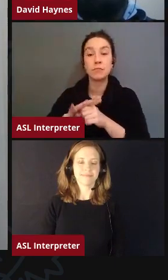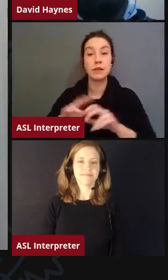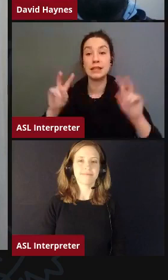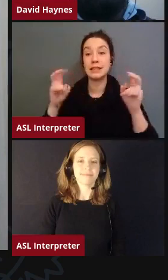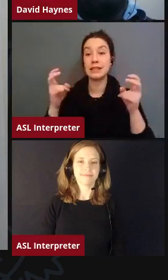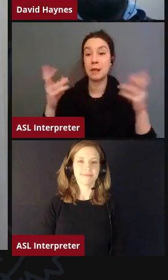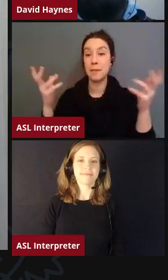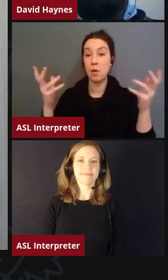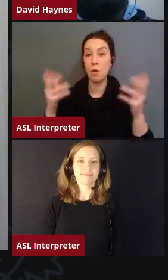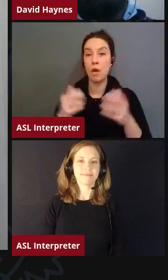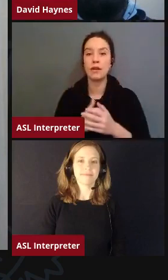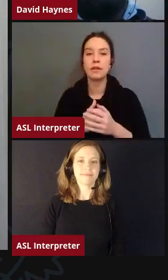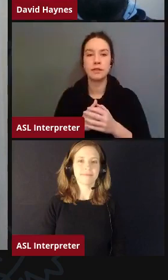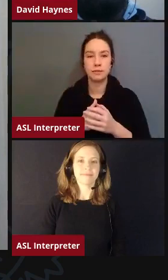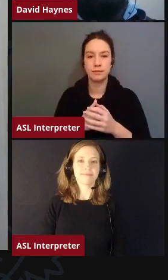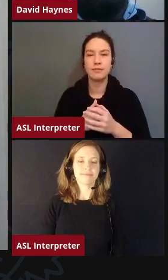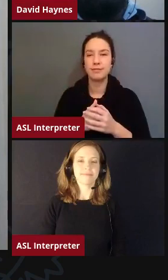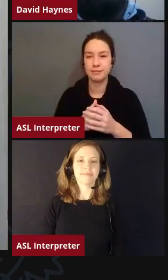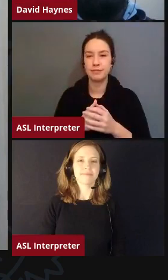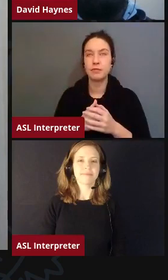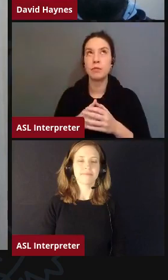is health disparate